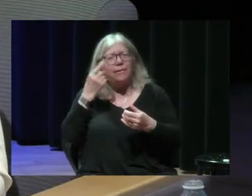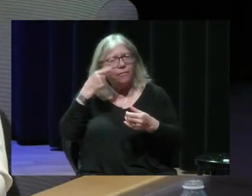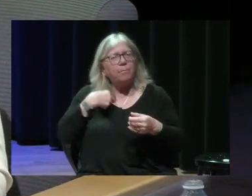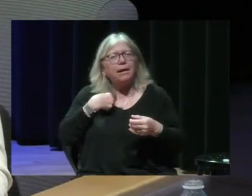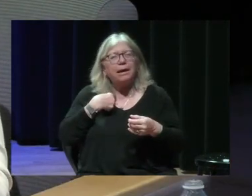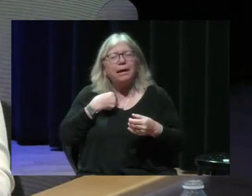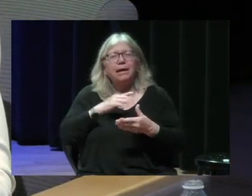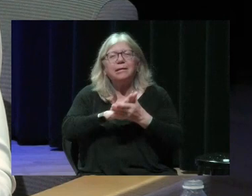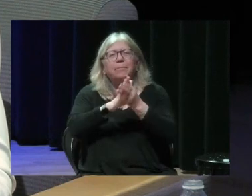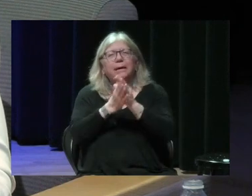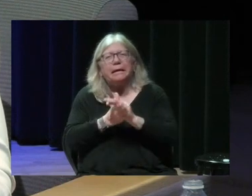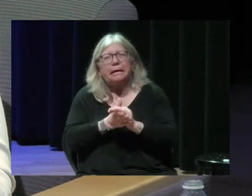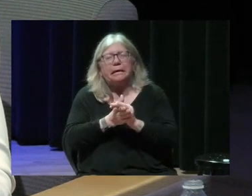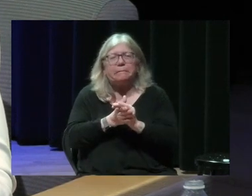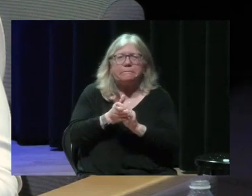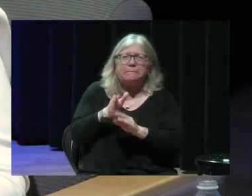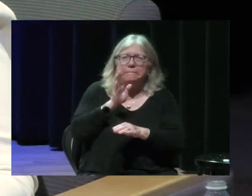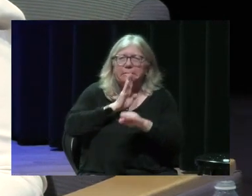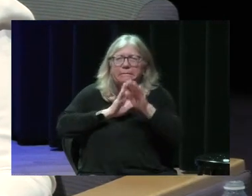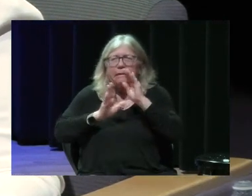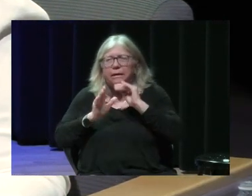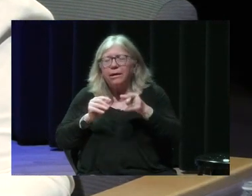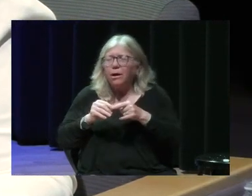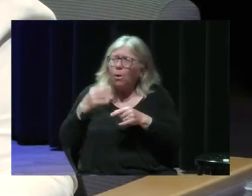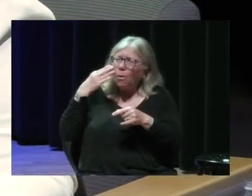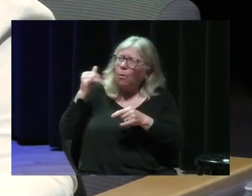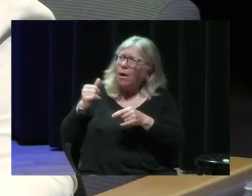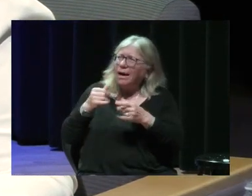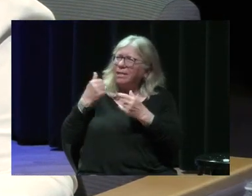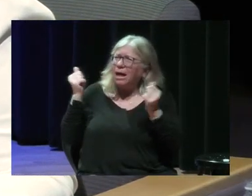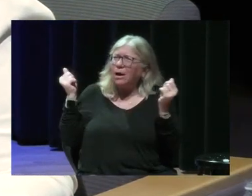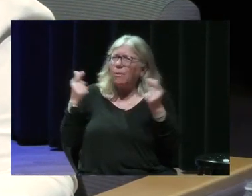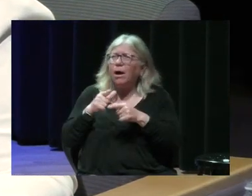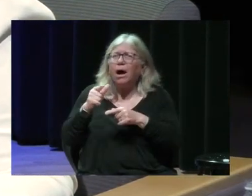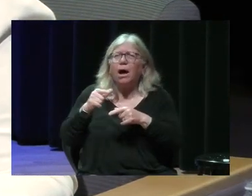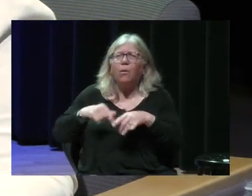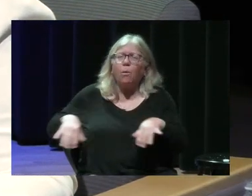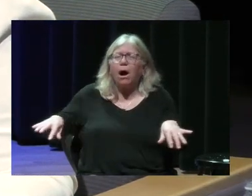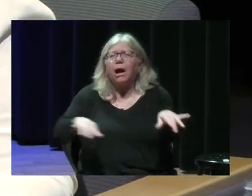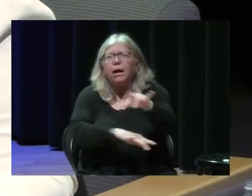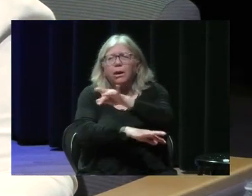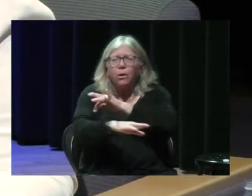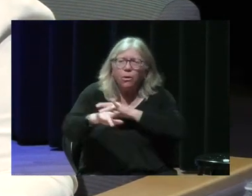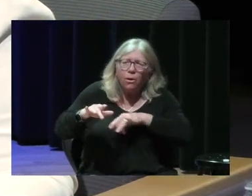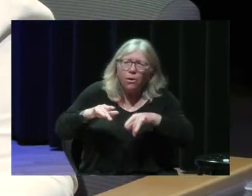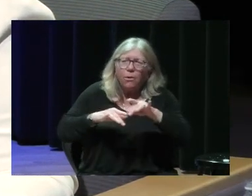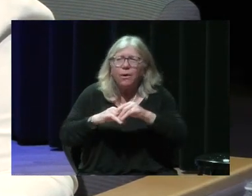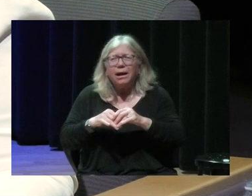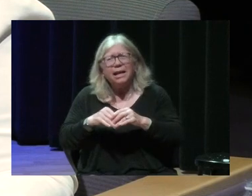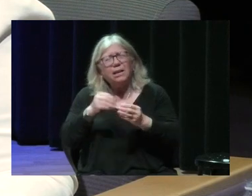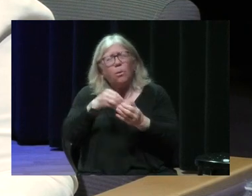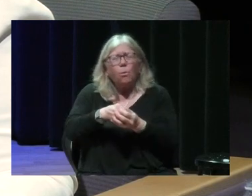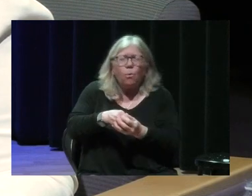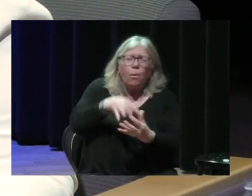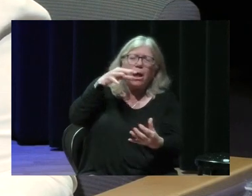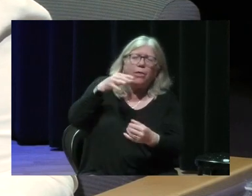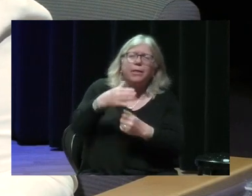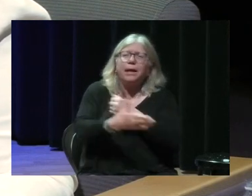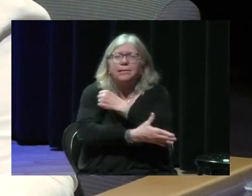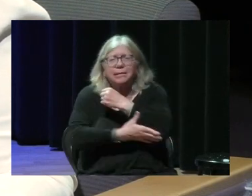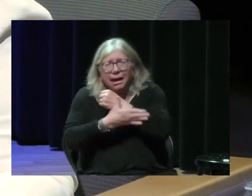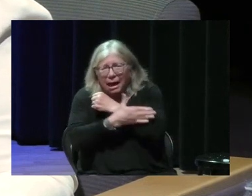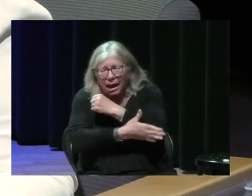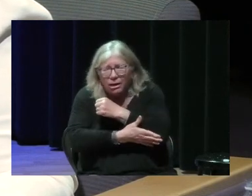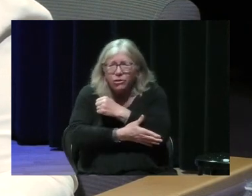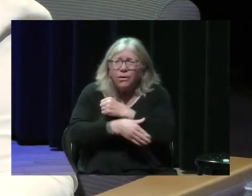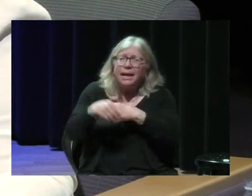bit impatient with my fellow citizens and think, why is it that we're all walking around in one of the wealthiest nations to ever exist in the history